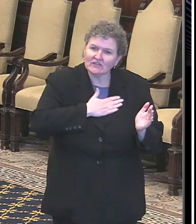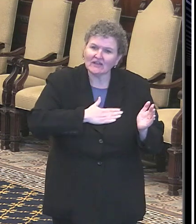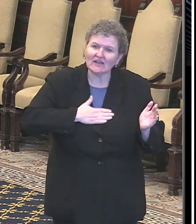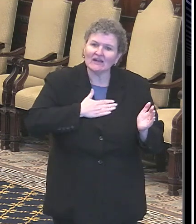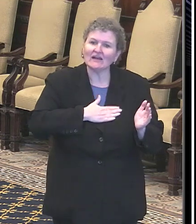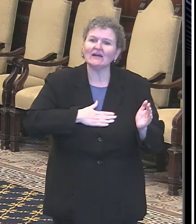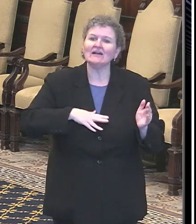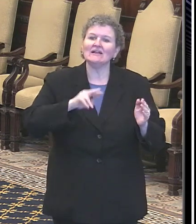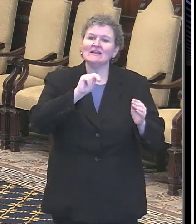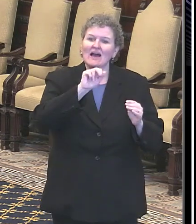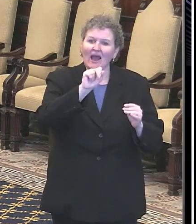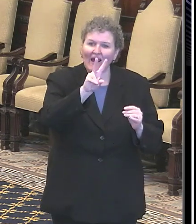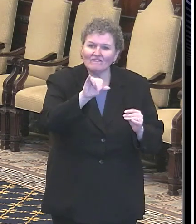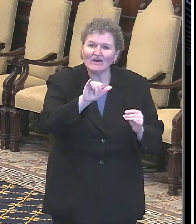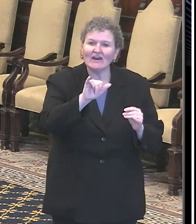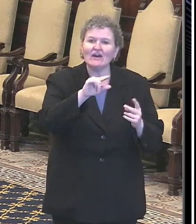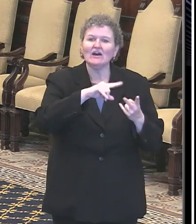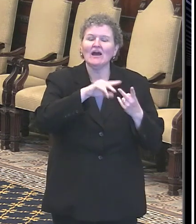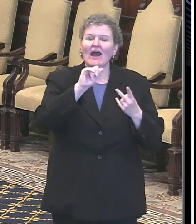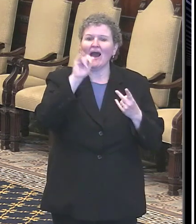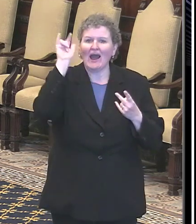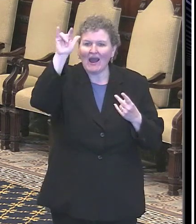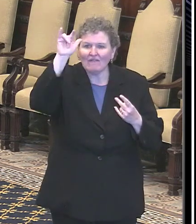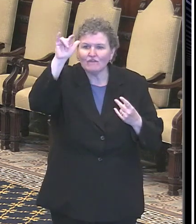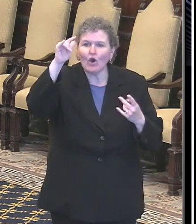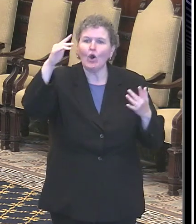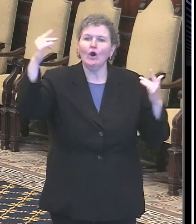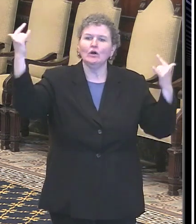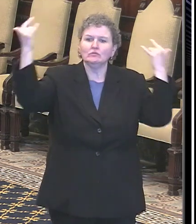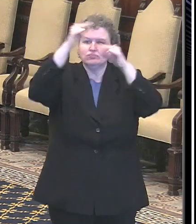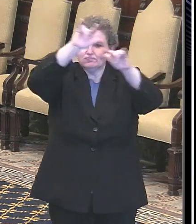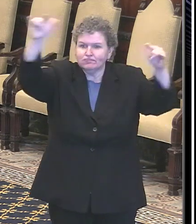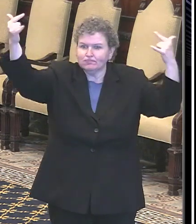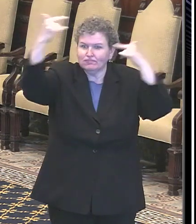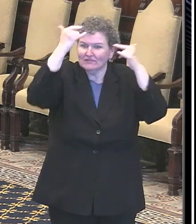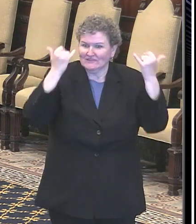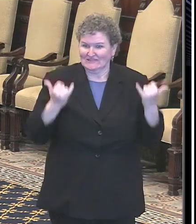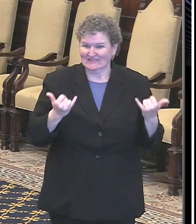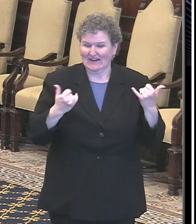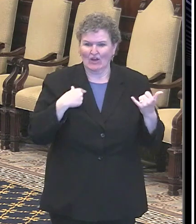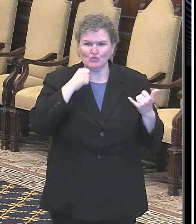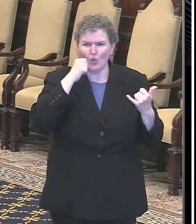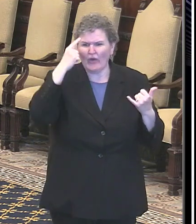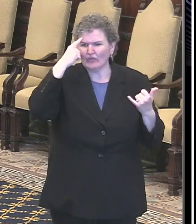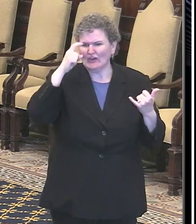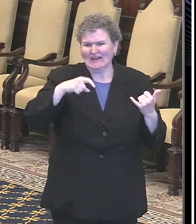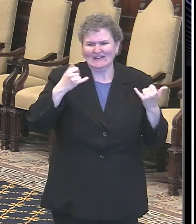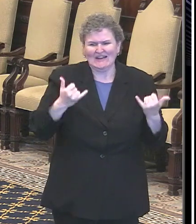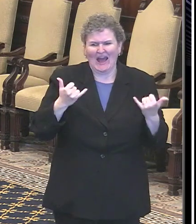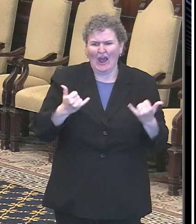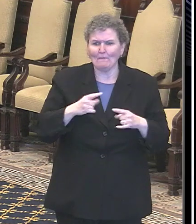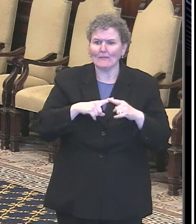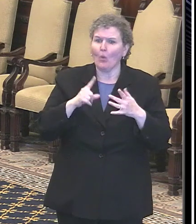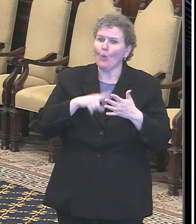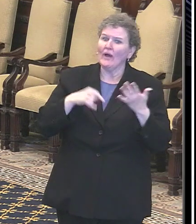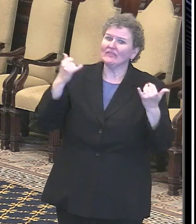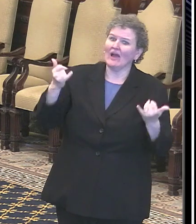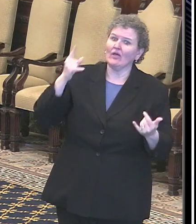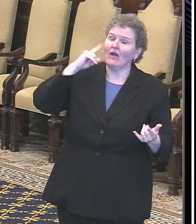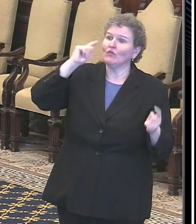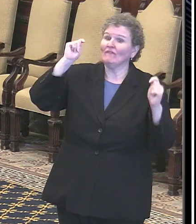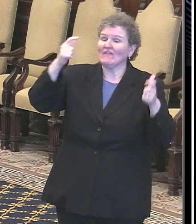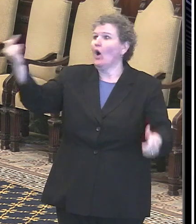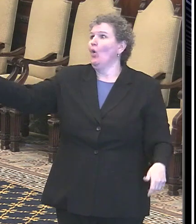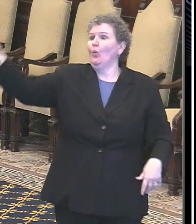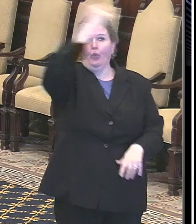doing this. I not necessarily think we really actually need it at the moment, but it is what it is, and hopefully it'll be over